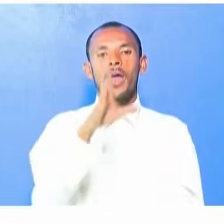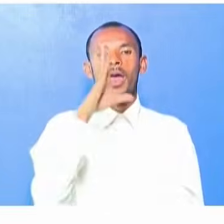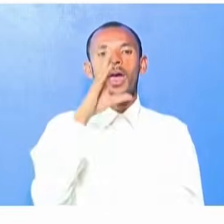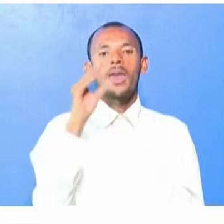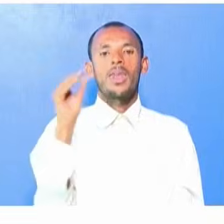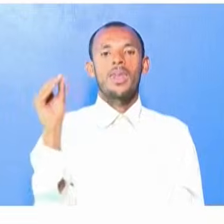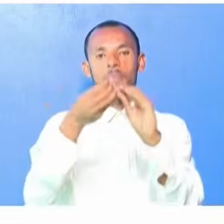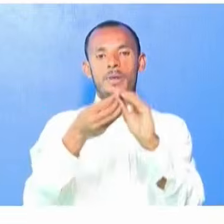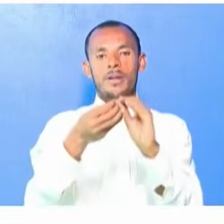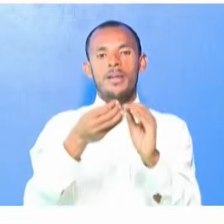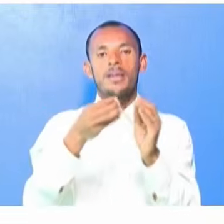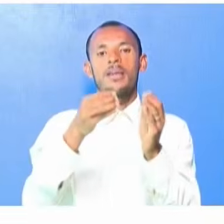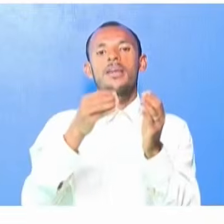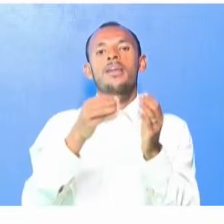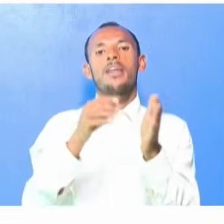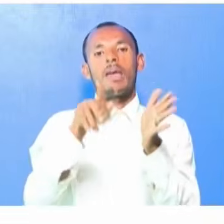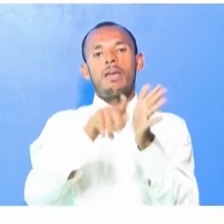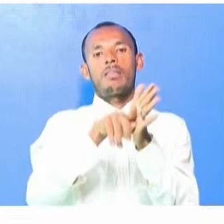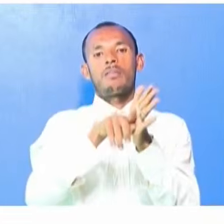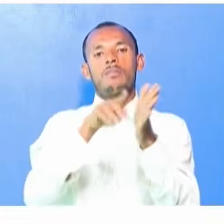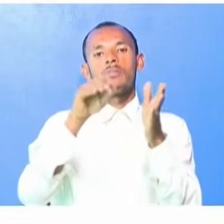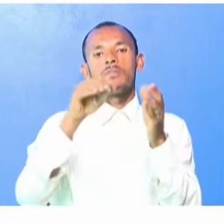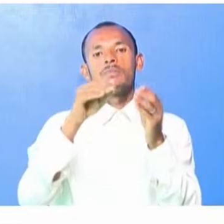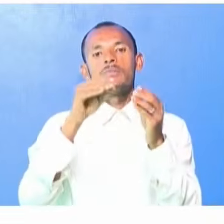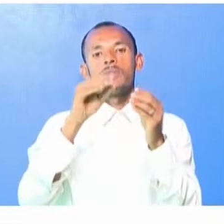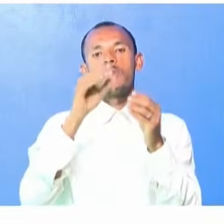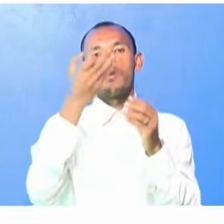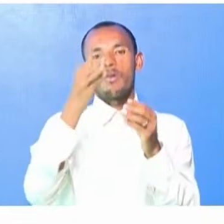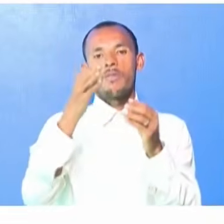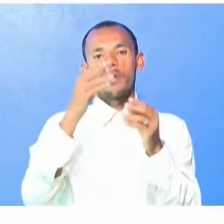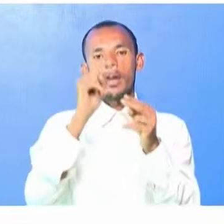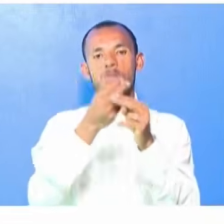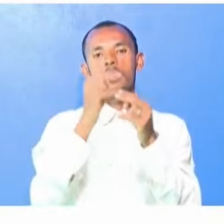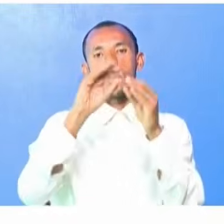and negative of